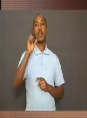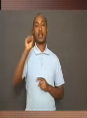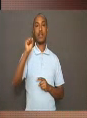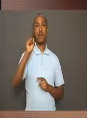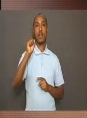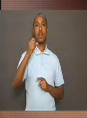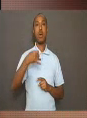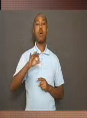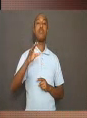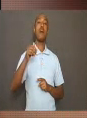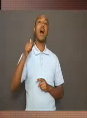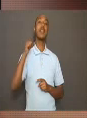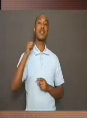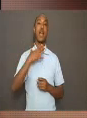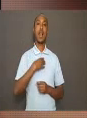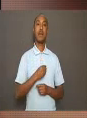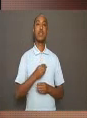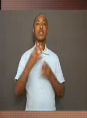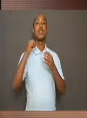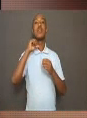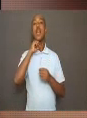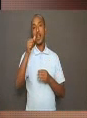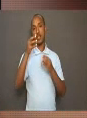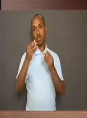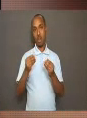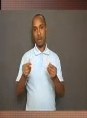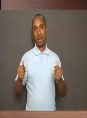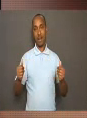sulfides of other elements are insoluble.